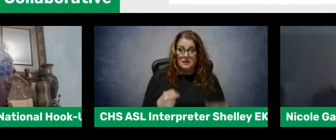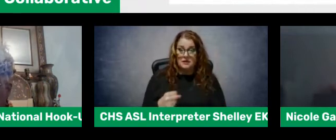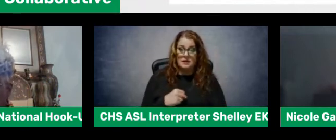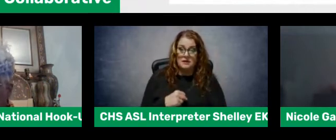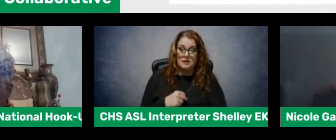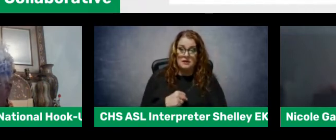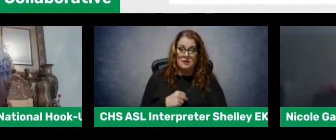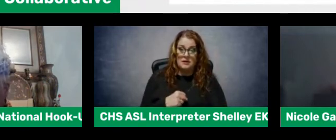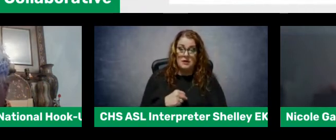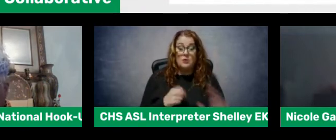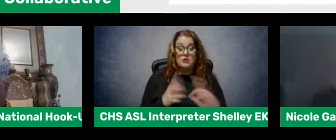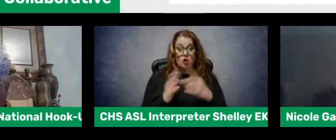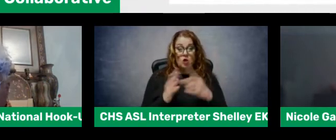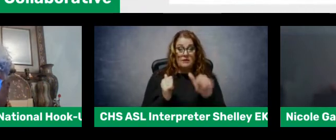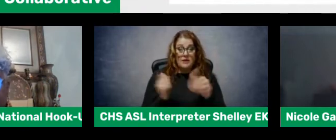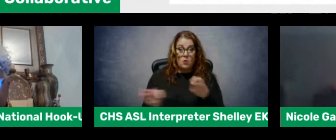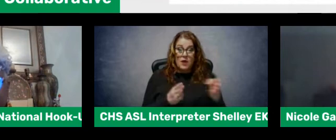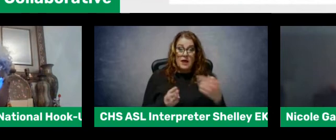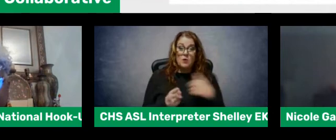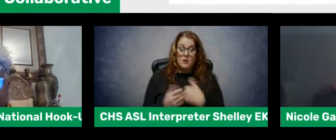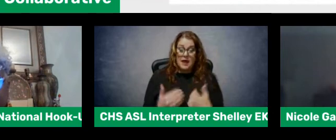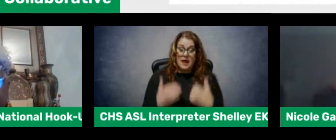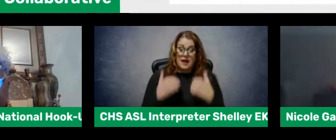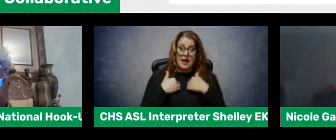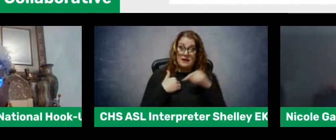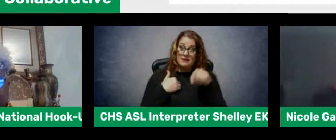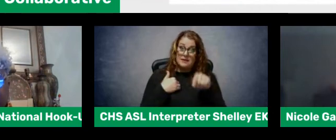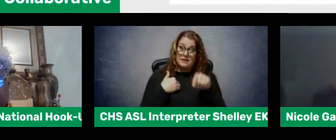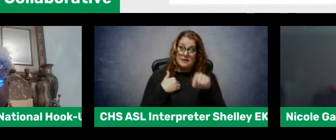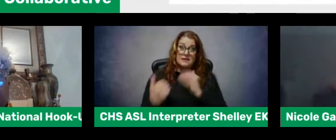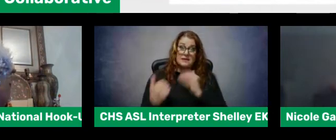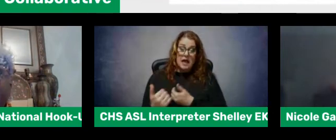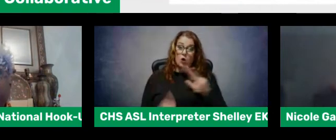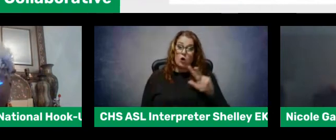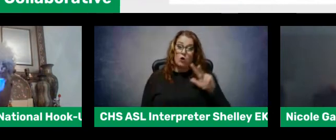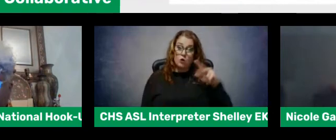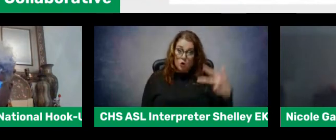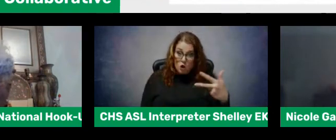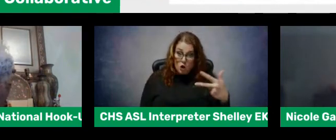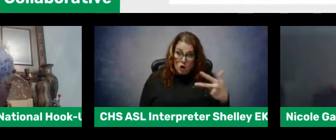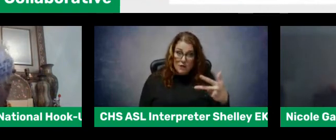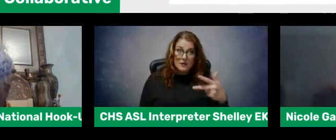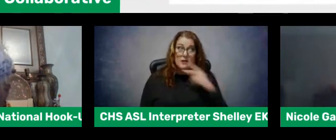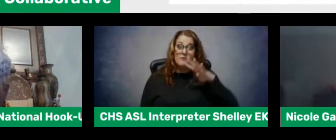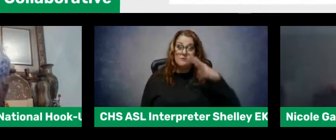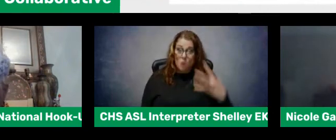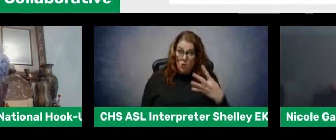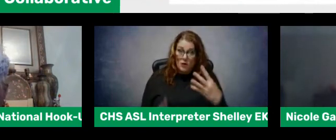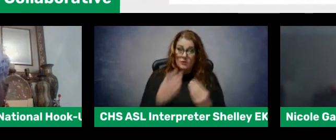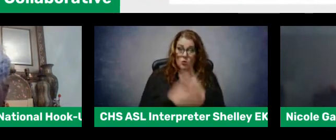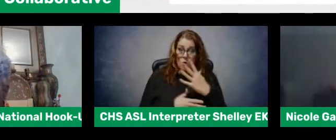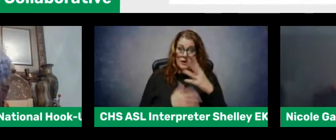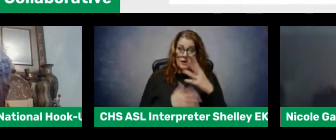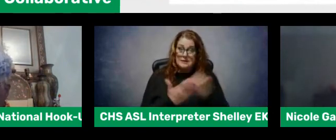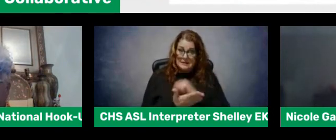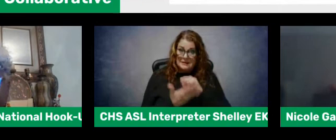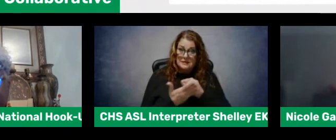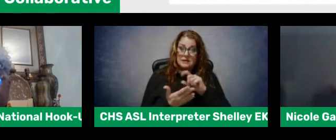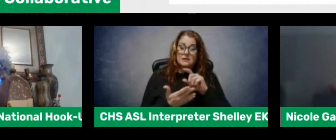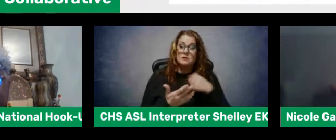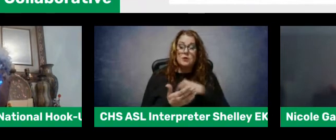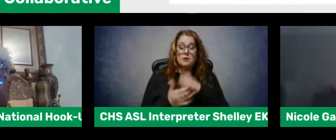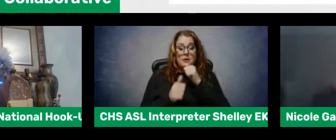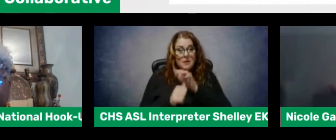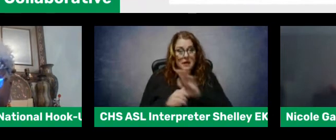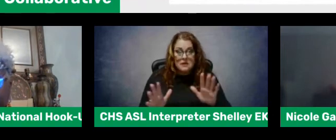off like that. And we've had this is our we'll be in our fourth growing season. And we've been blessed, and